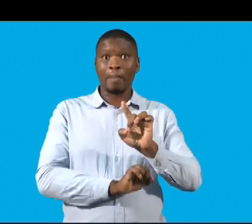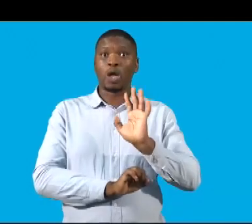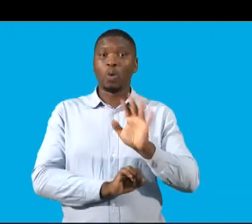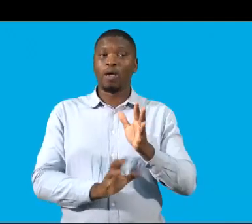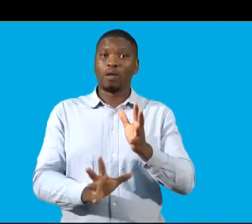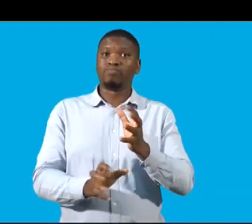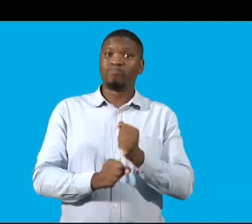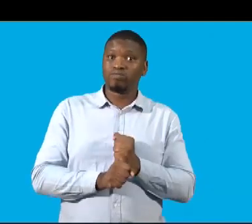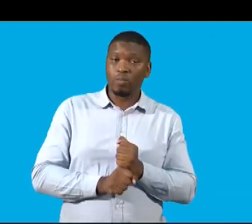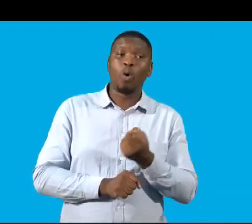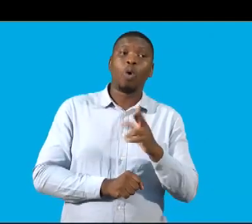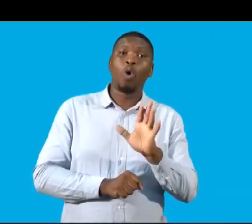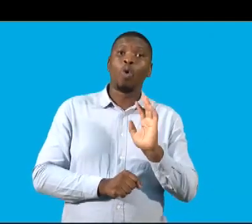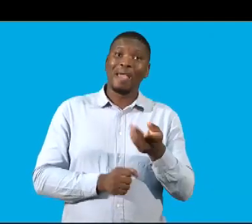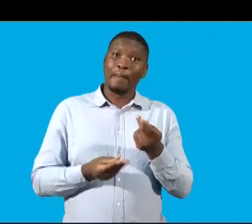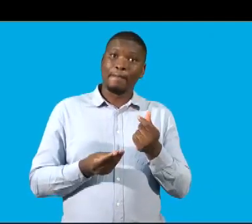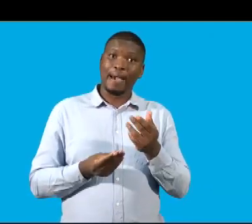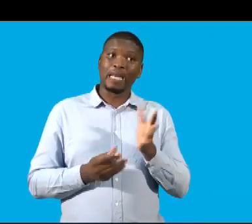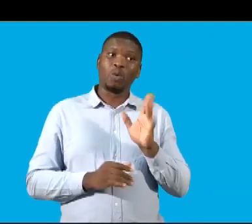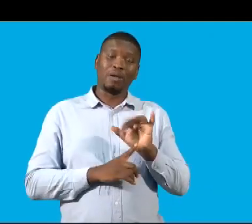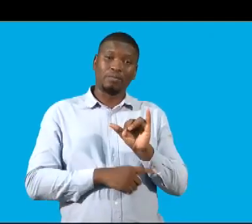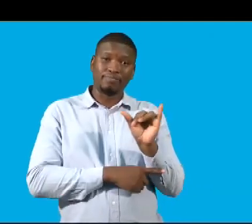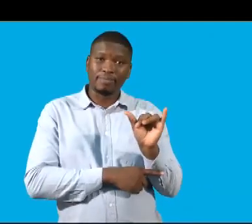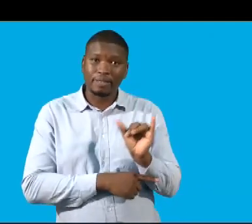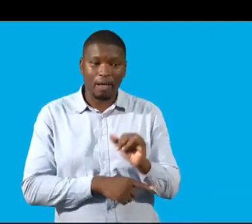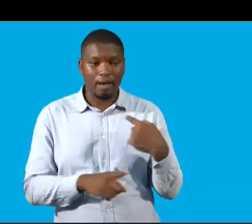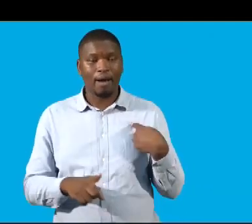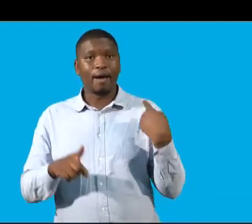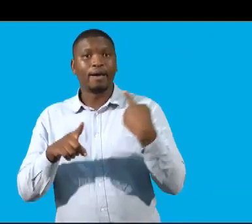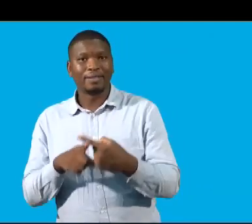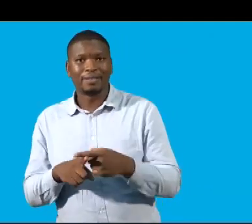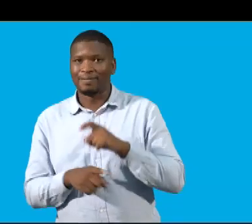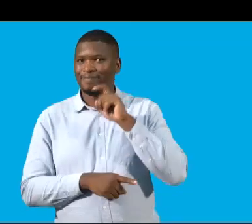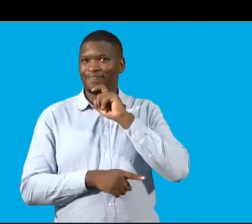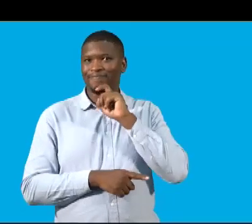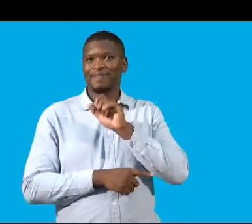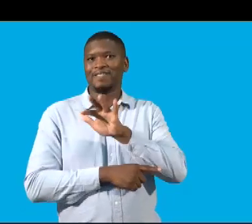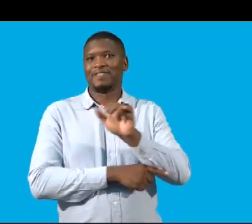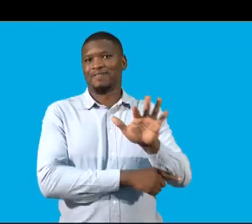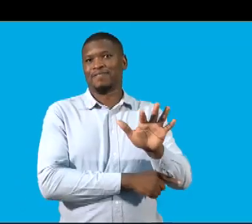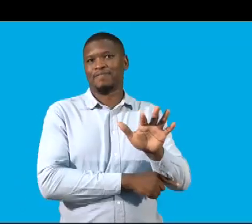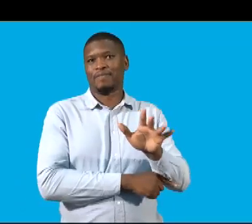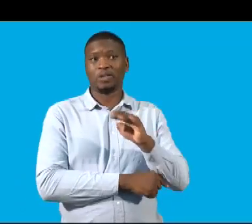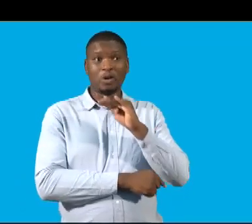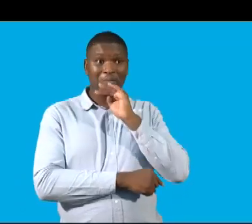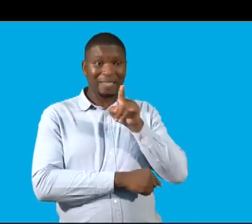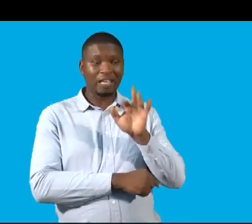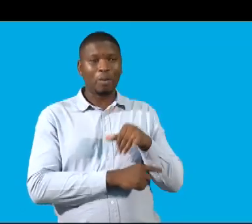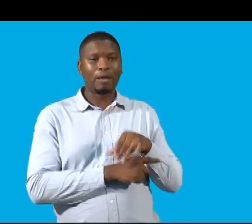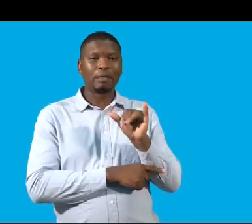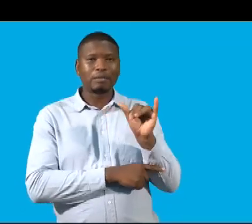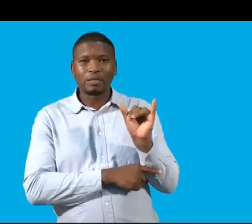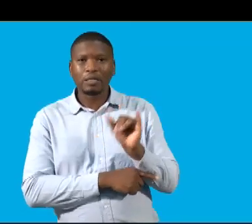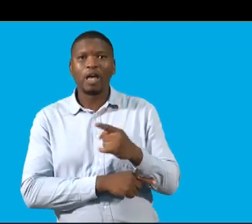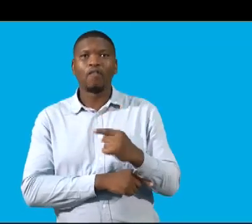only now, or rather that money stays in the account until his 55th birthday, it means that this money will stay in